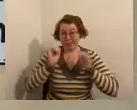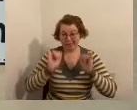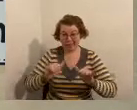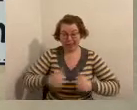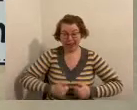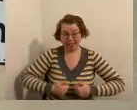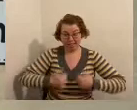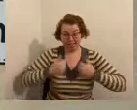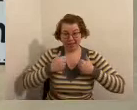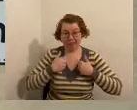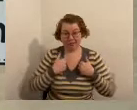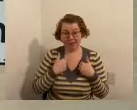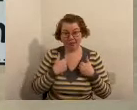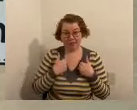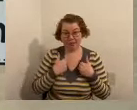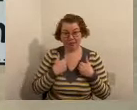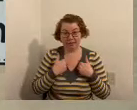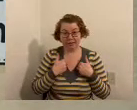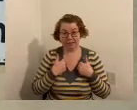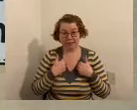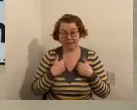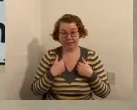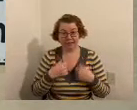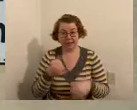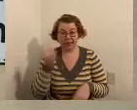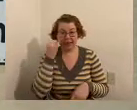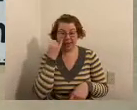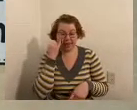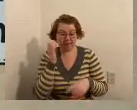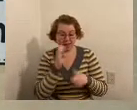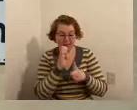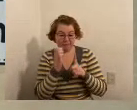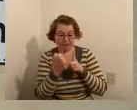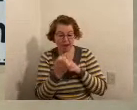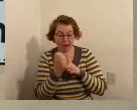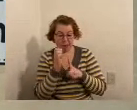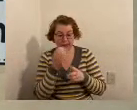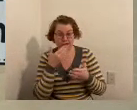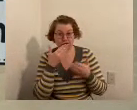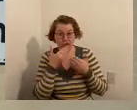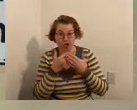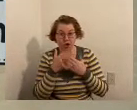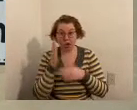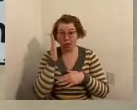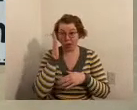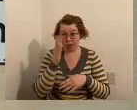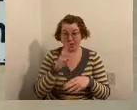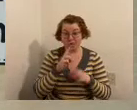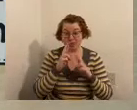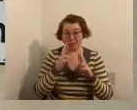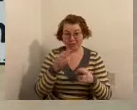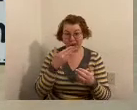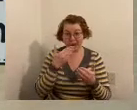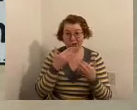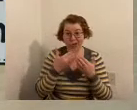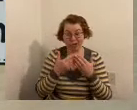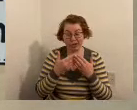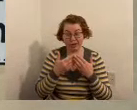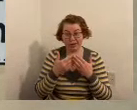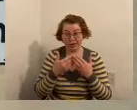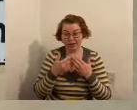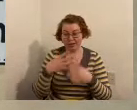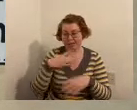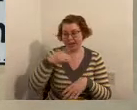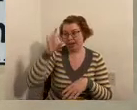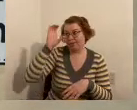alive. So they can respond in a good way if it's a good